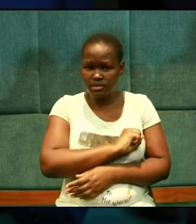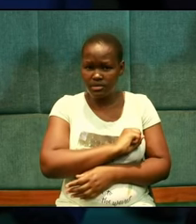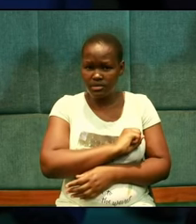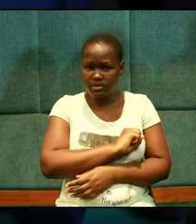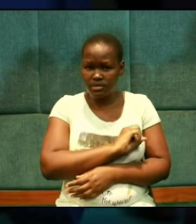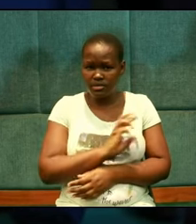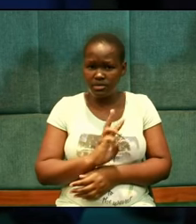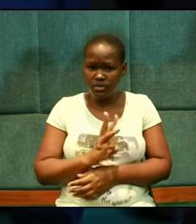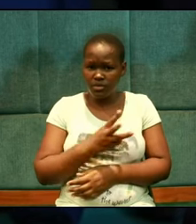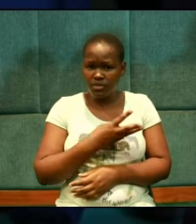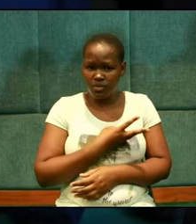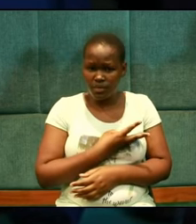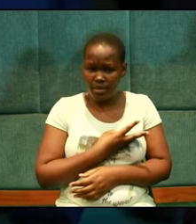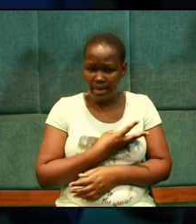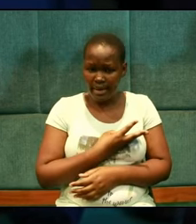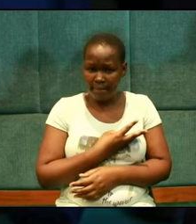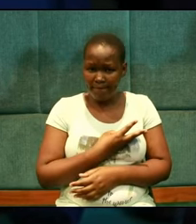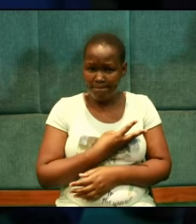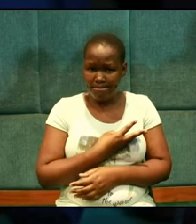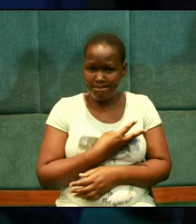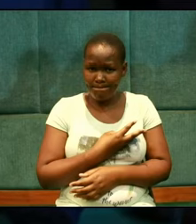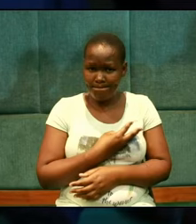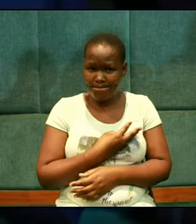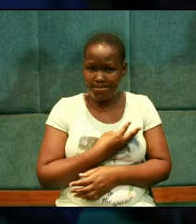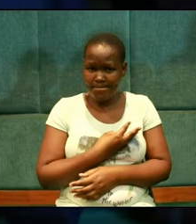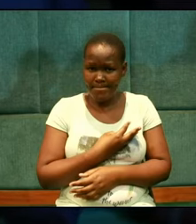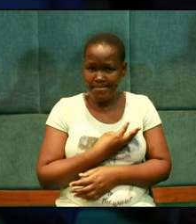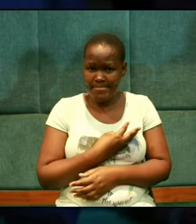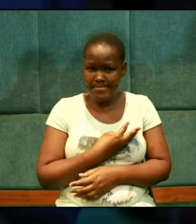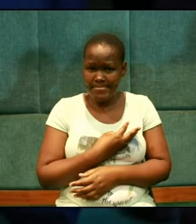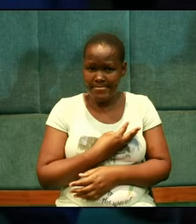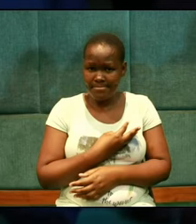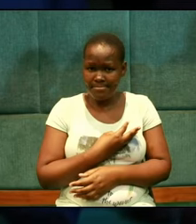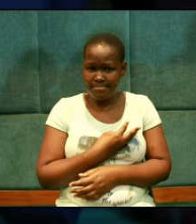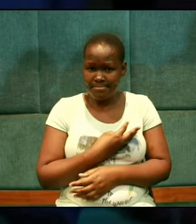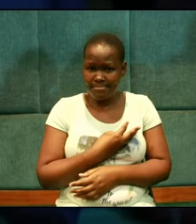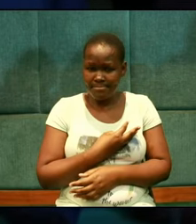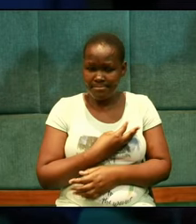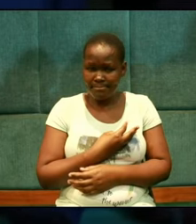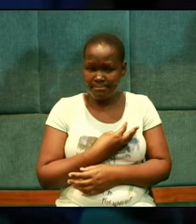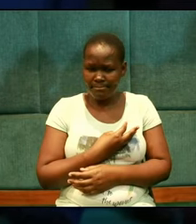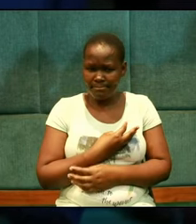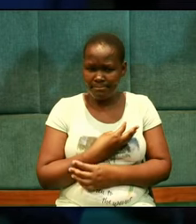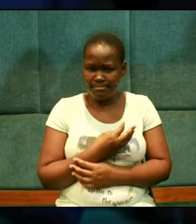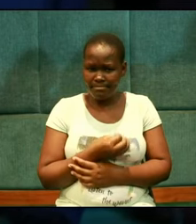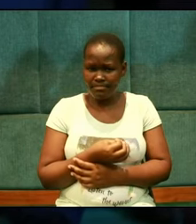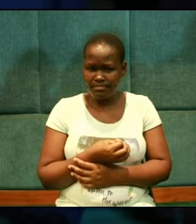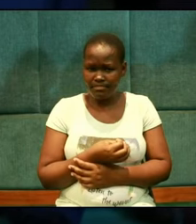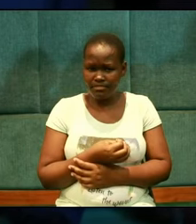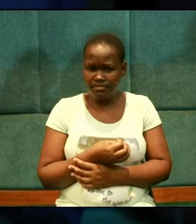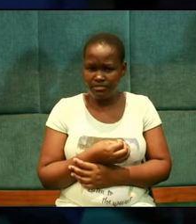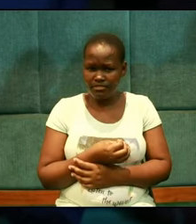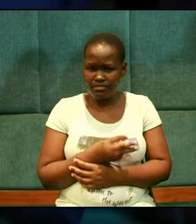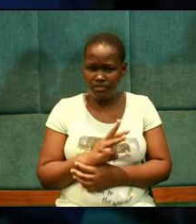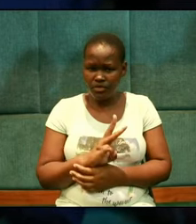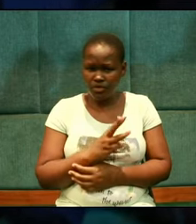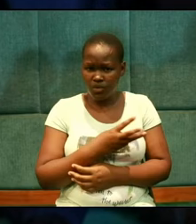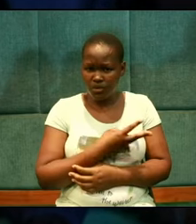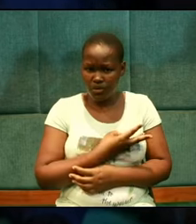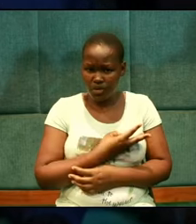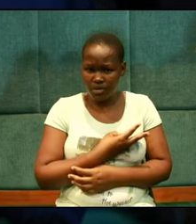We are running to courts. We are running to barazas. We are so quick